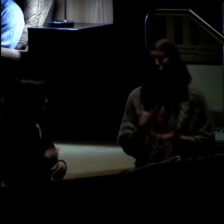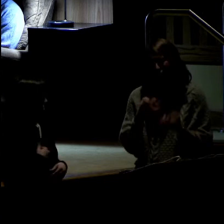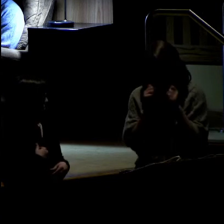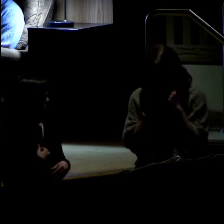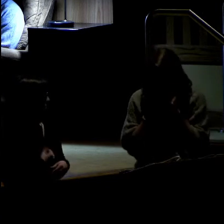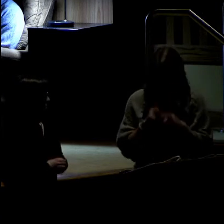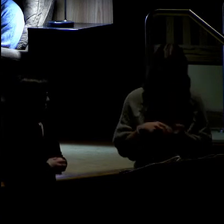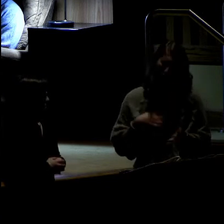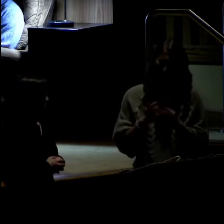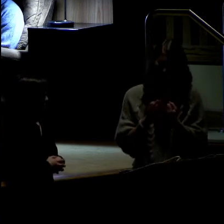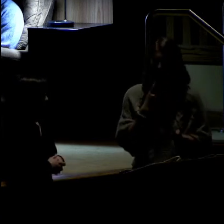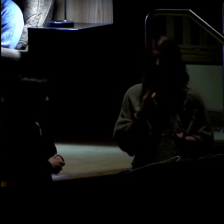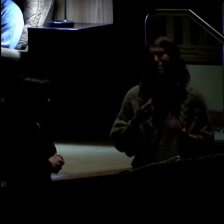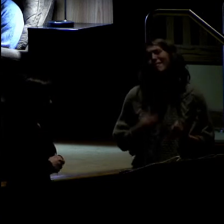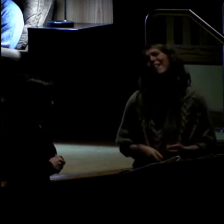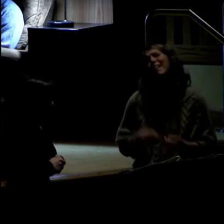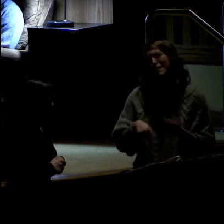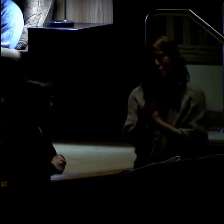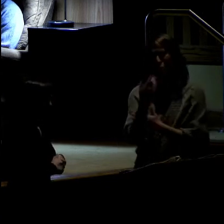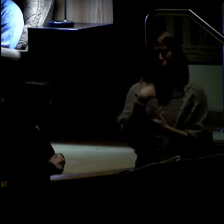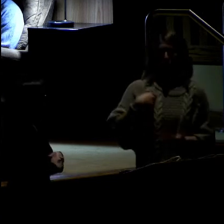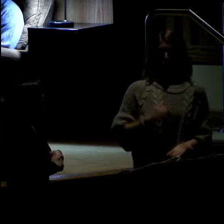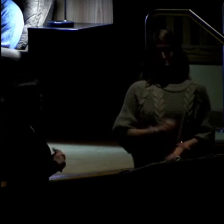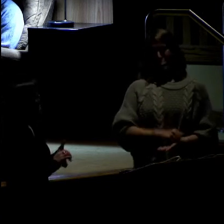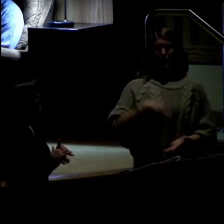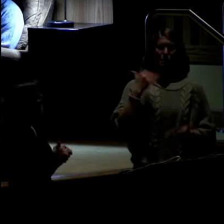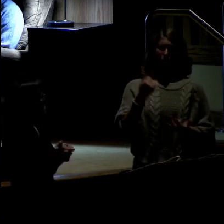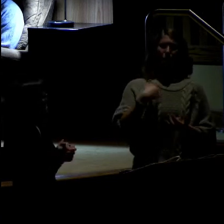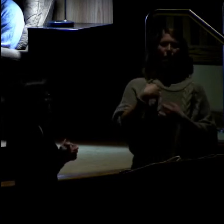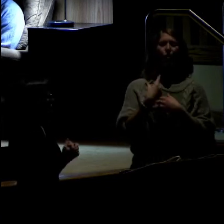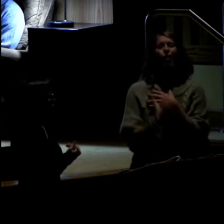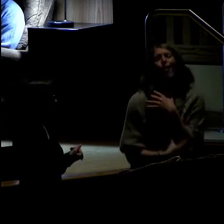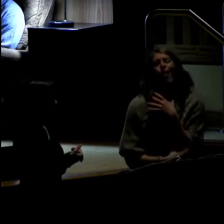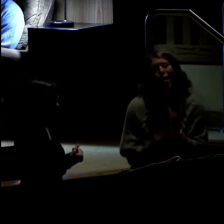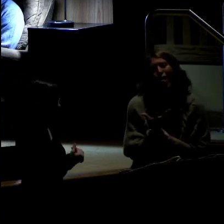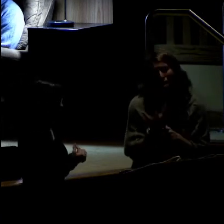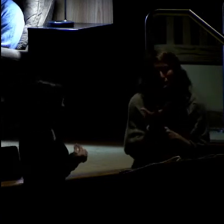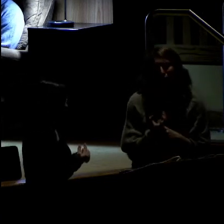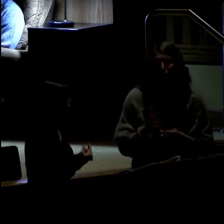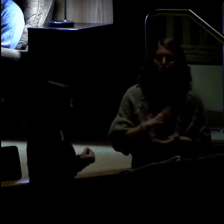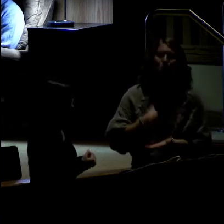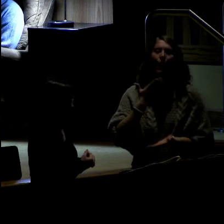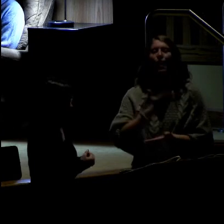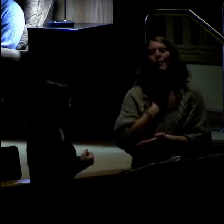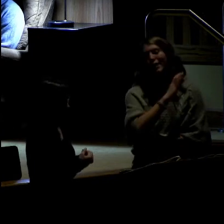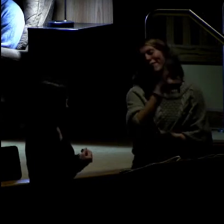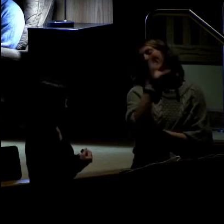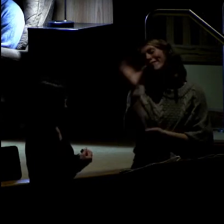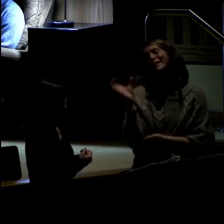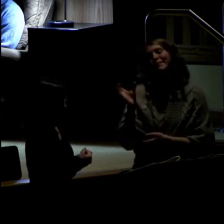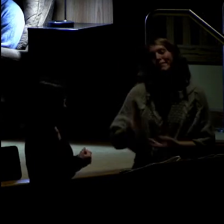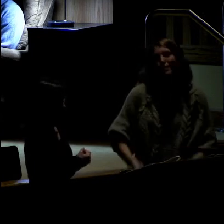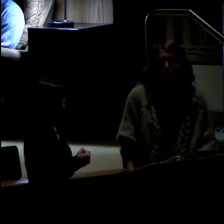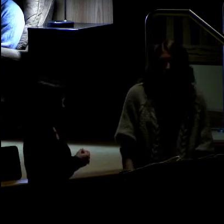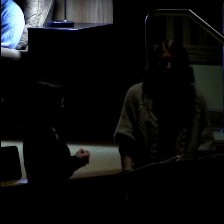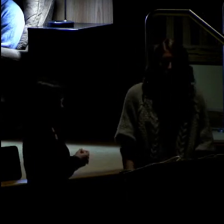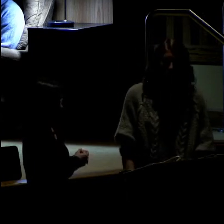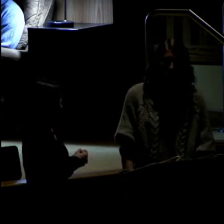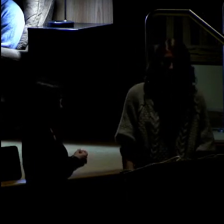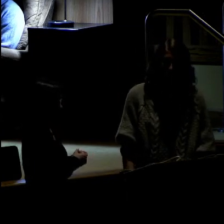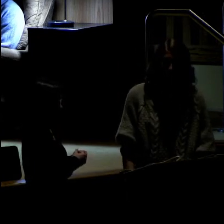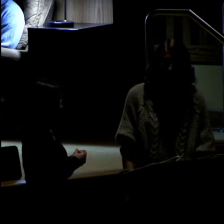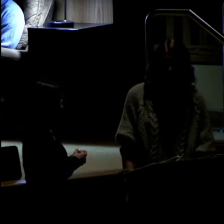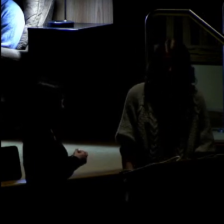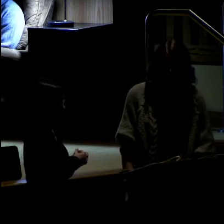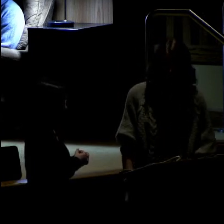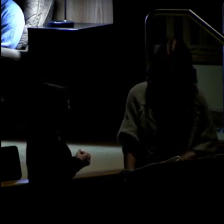going to say? Great. This morning I was a millionaire, and now I'm a beggar. Merry Christmas. Bah humbug.